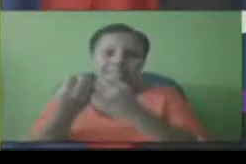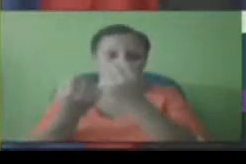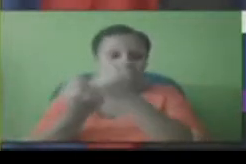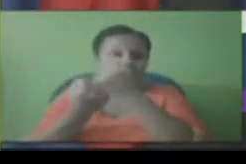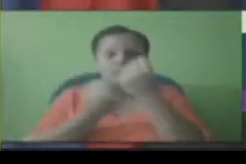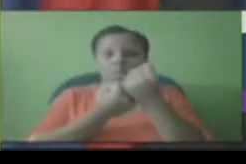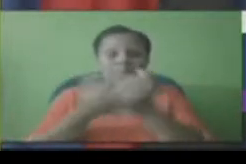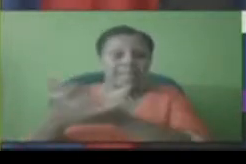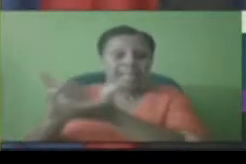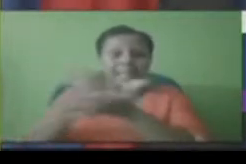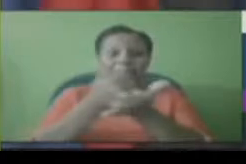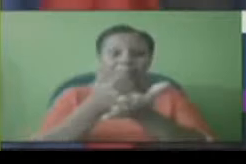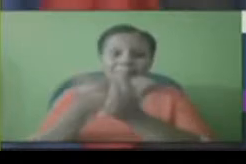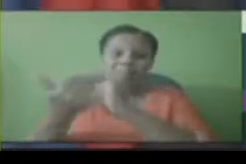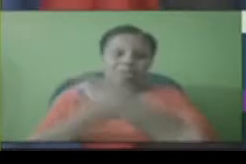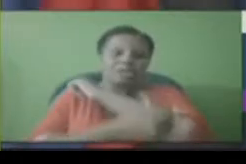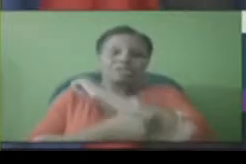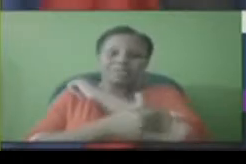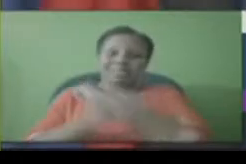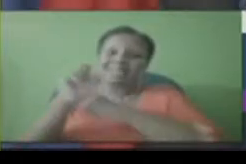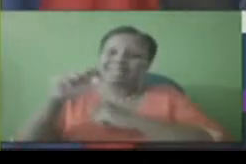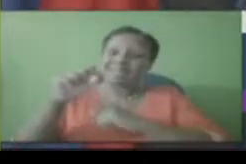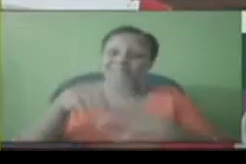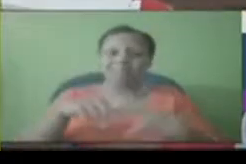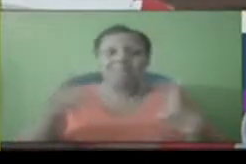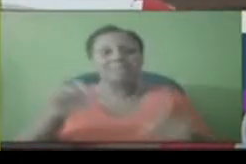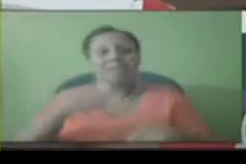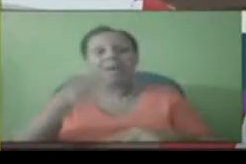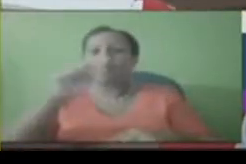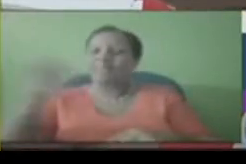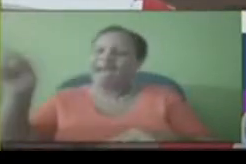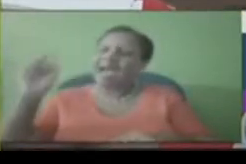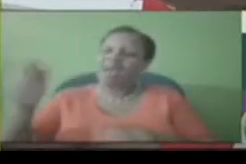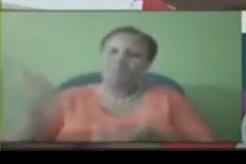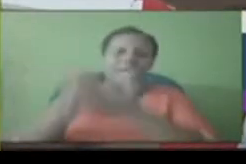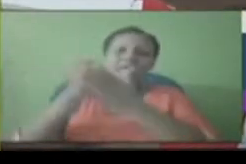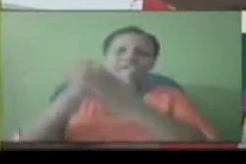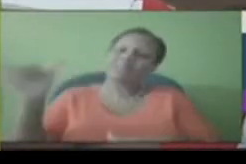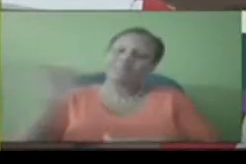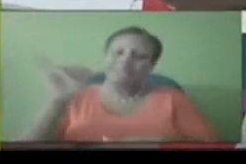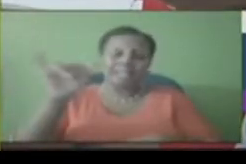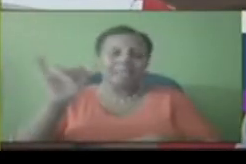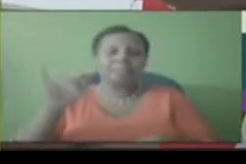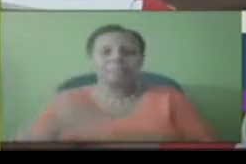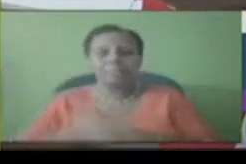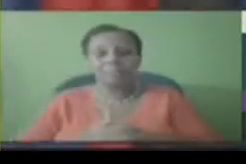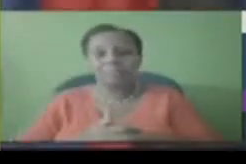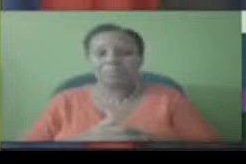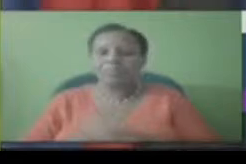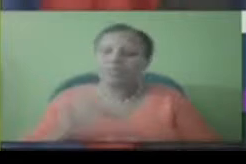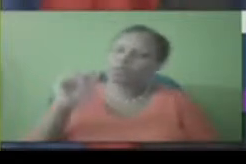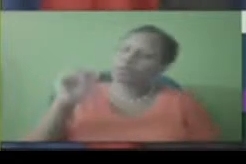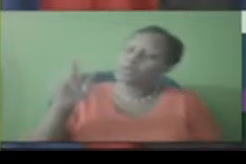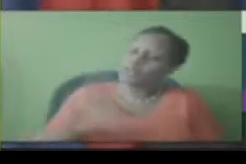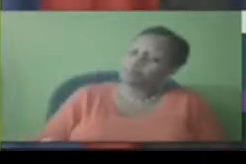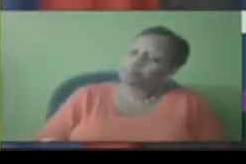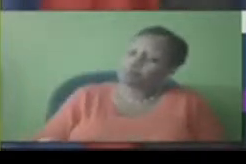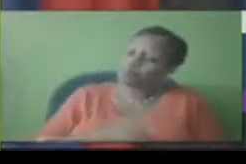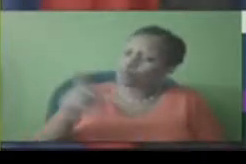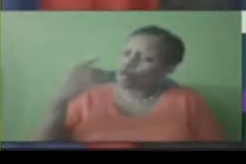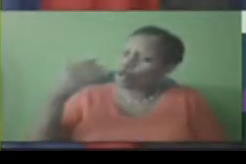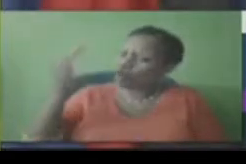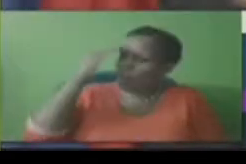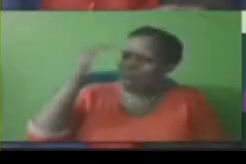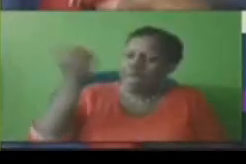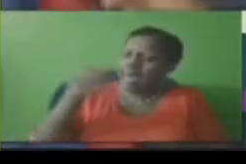In that vein, as far as you are aware, anybody has been arrested, charged? I don't want to go there. That's a matter for the police. But you can only get arrested